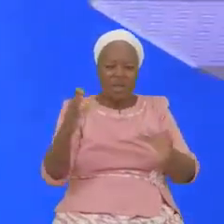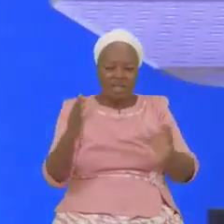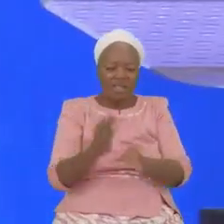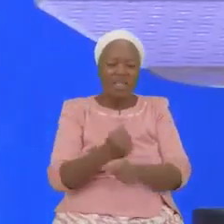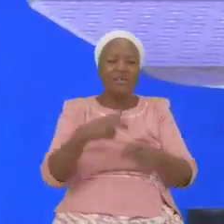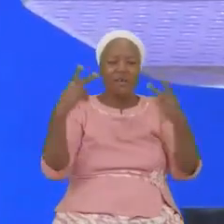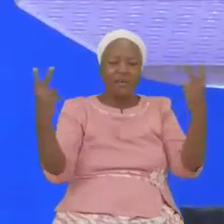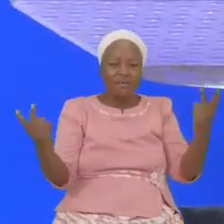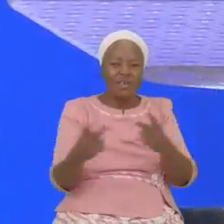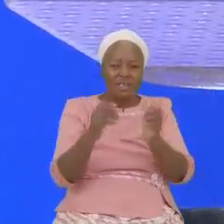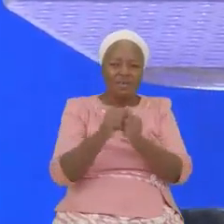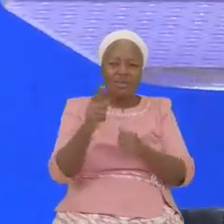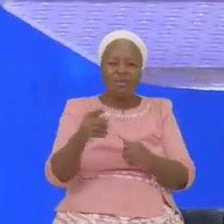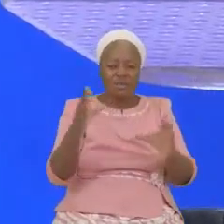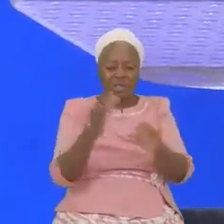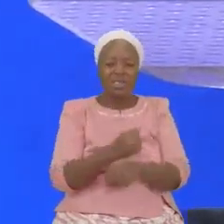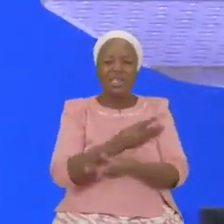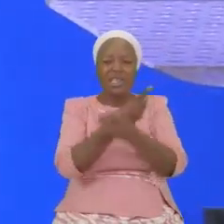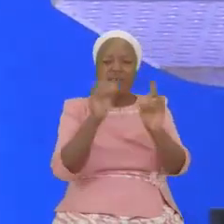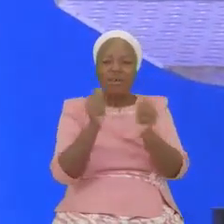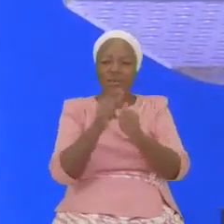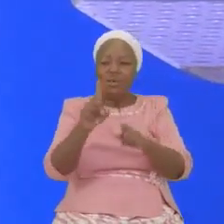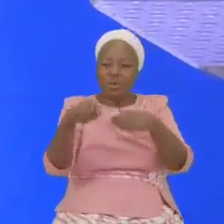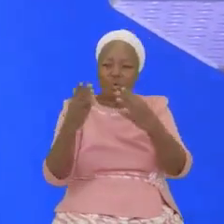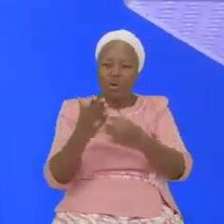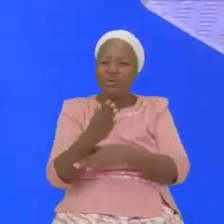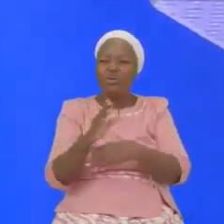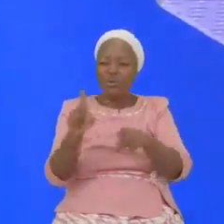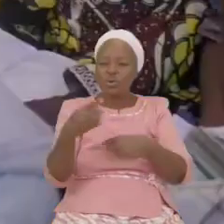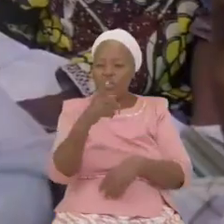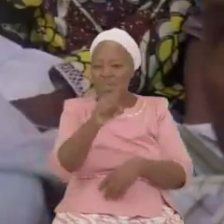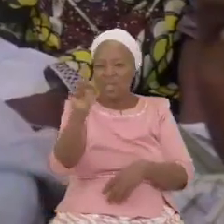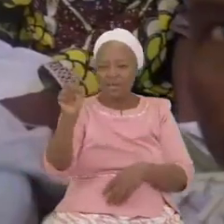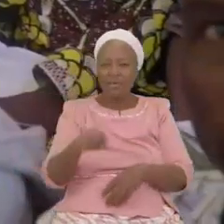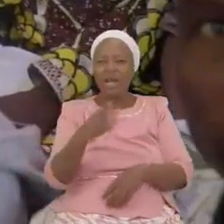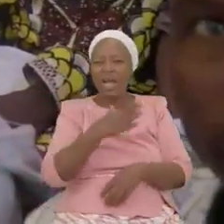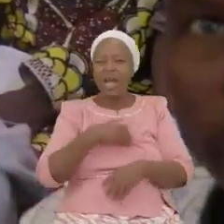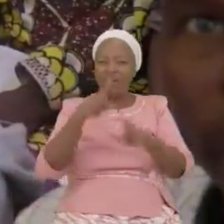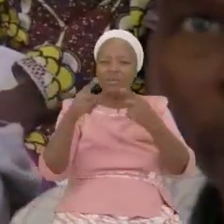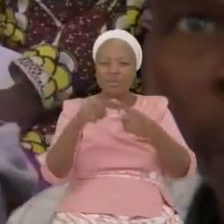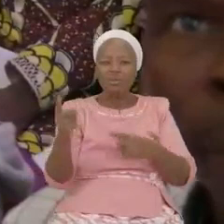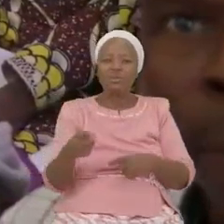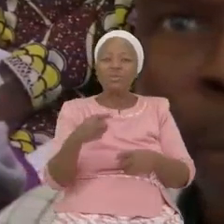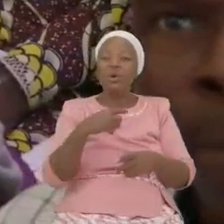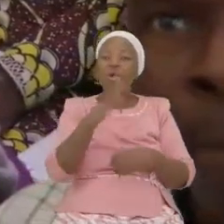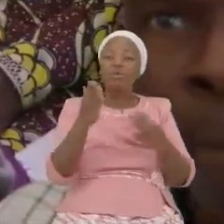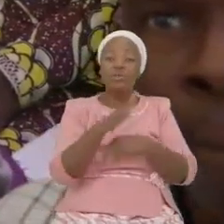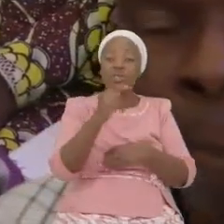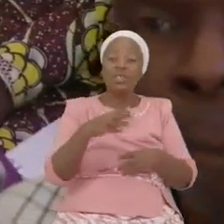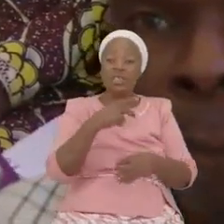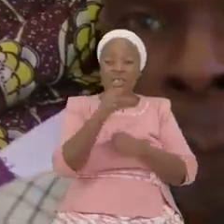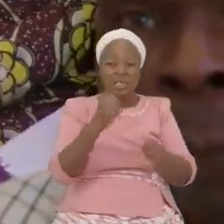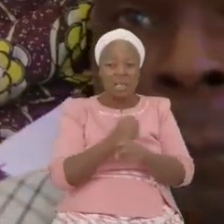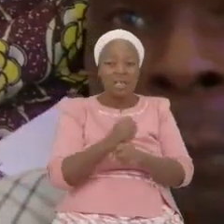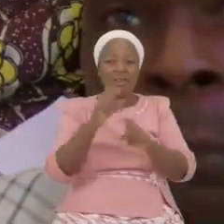you, carrying deliverance with you. Go through, go therefore, and go to the rest of the year.